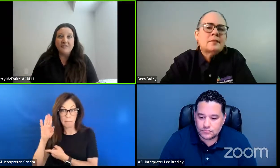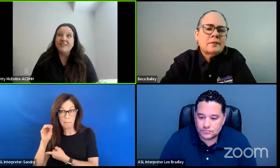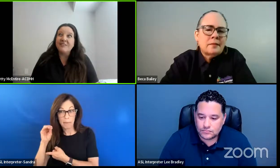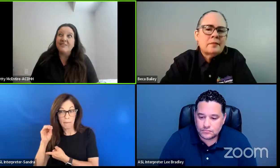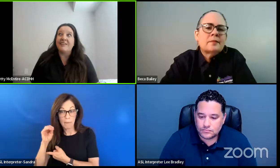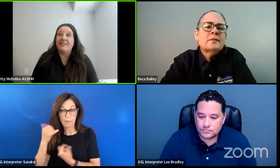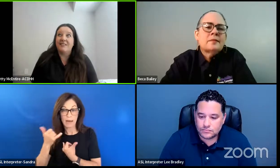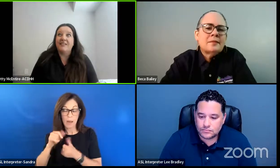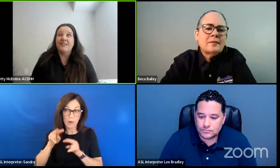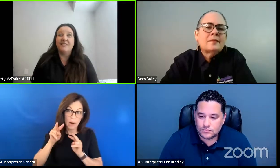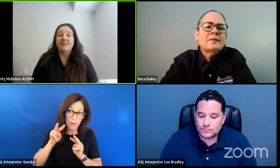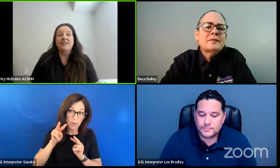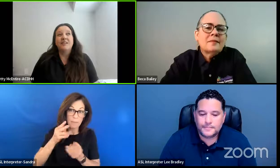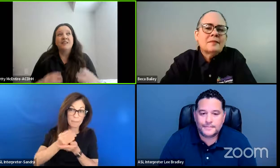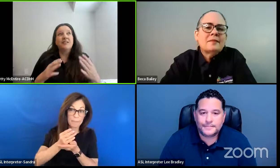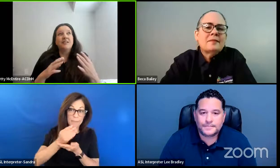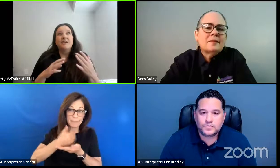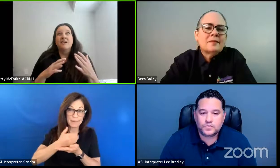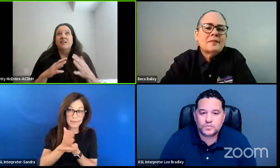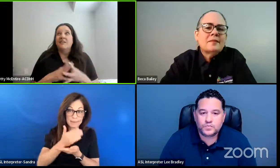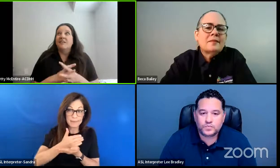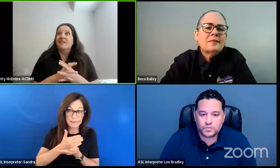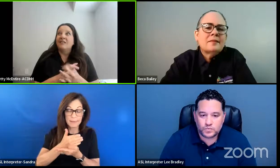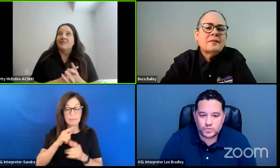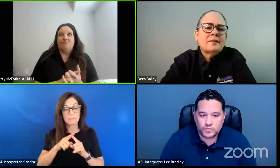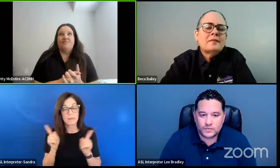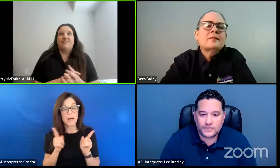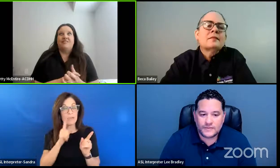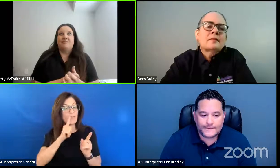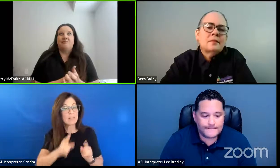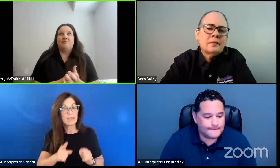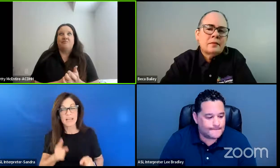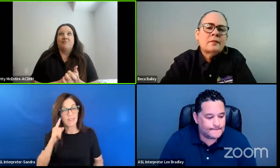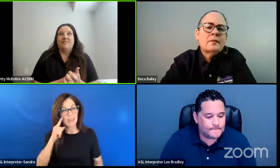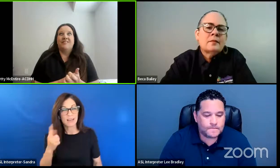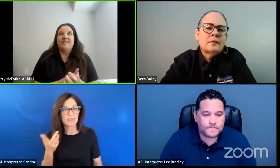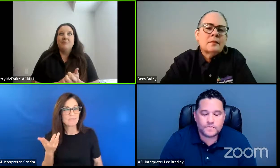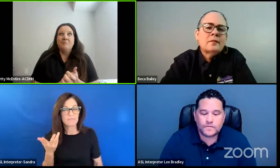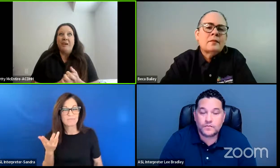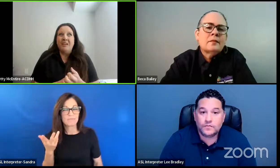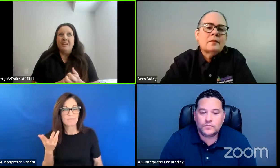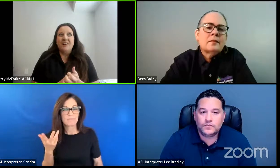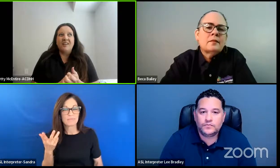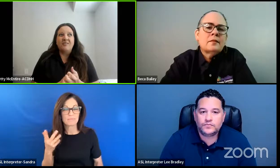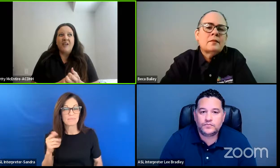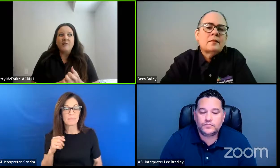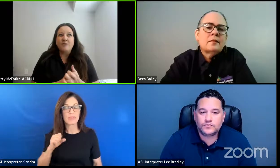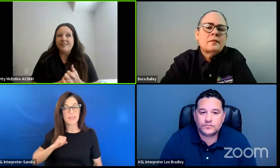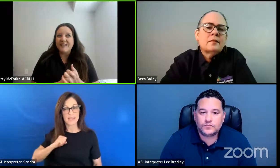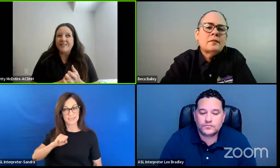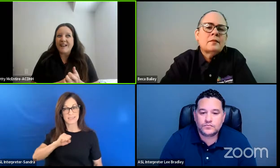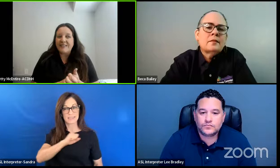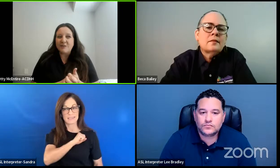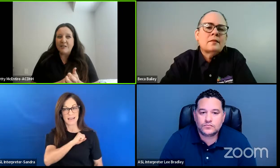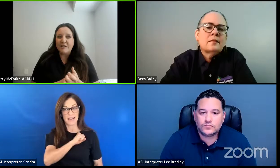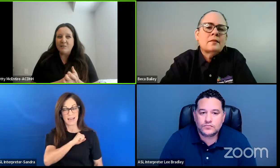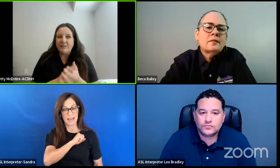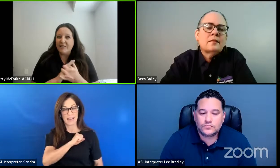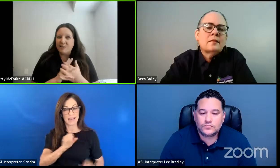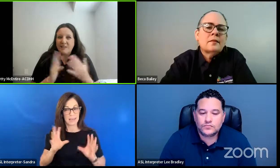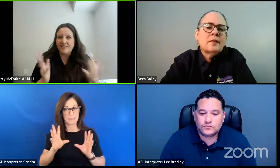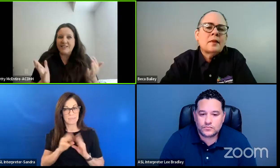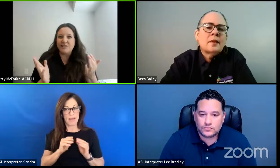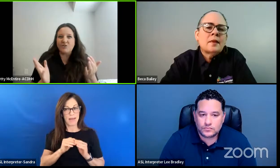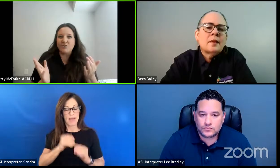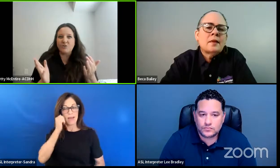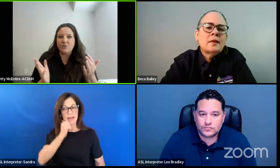watch. But literally, I think the Senate met every day last week, but